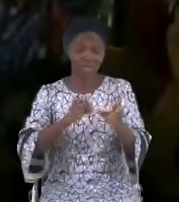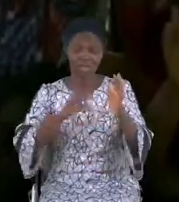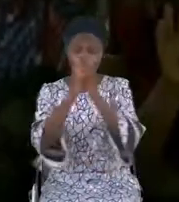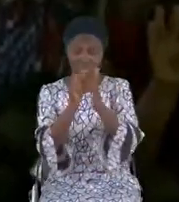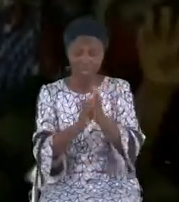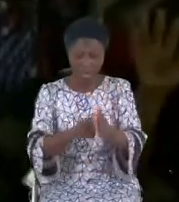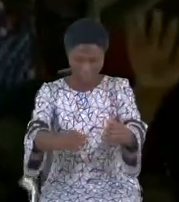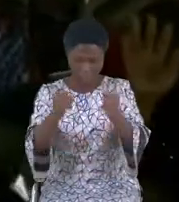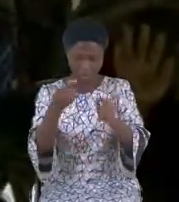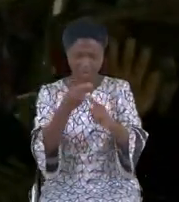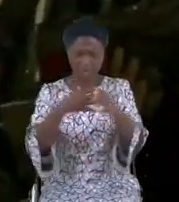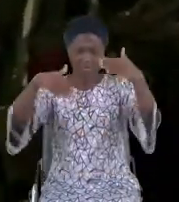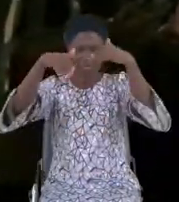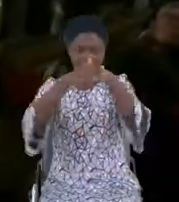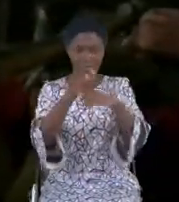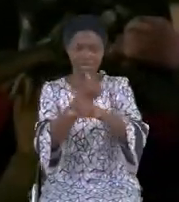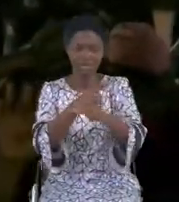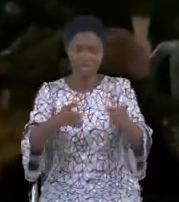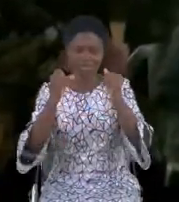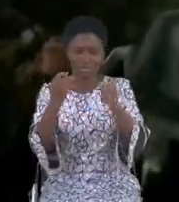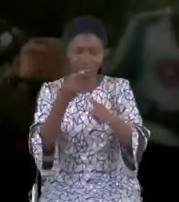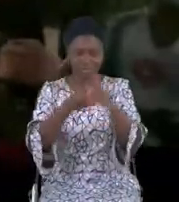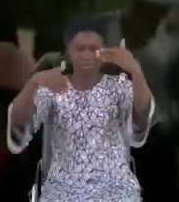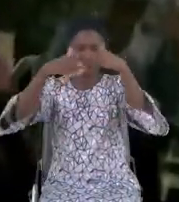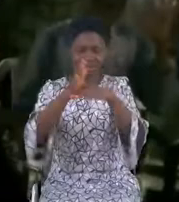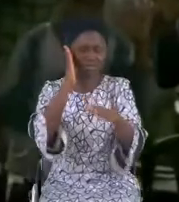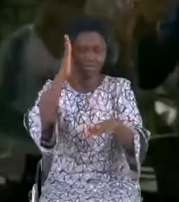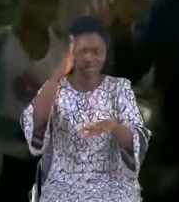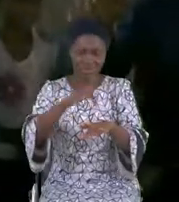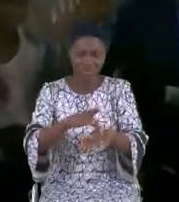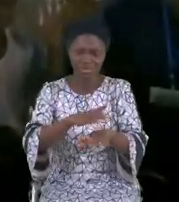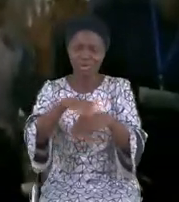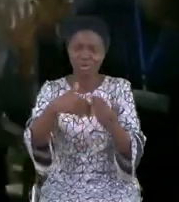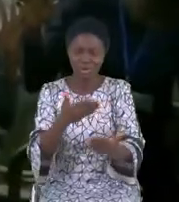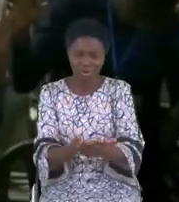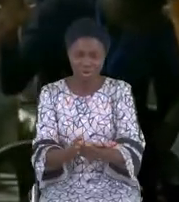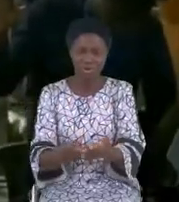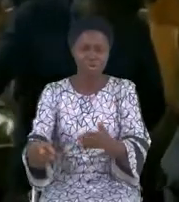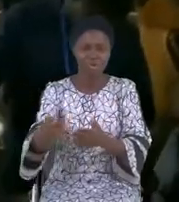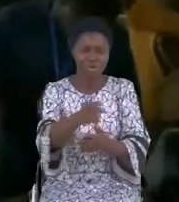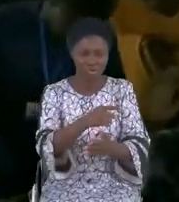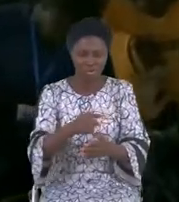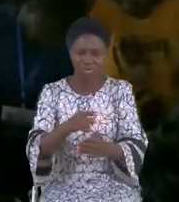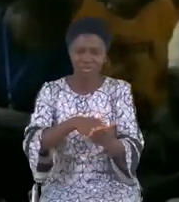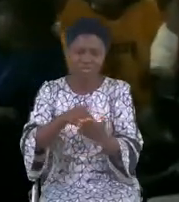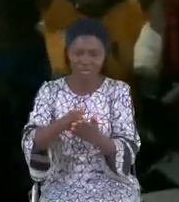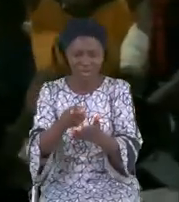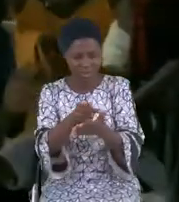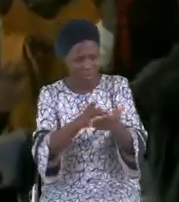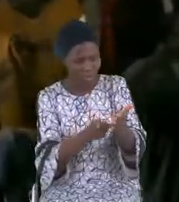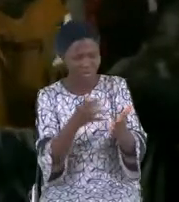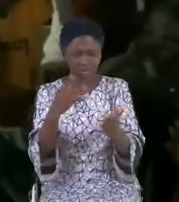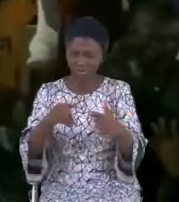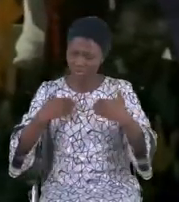breathing power from heaven will touch all those witnessed parts of the body and paralyzed